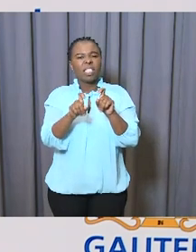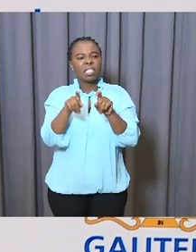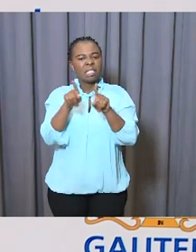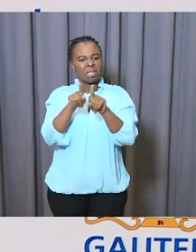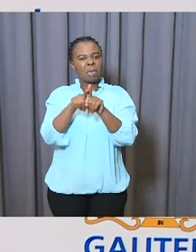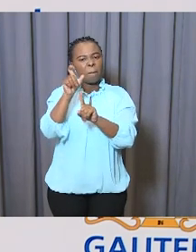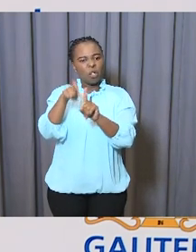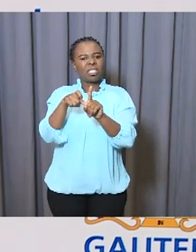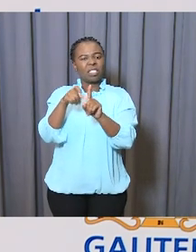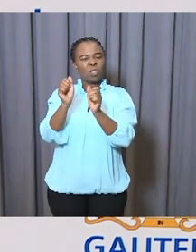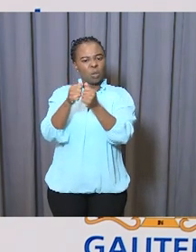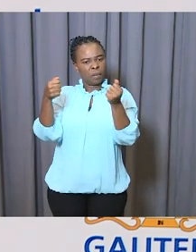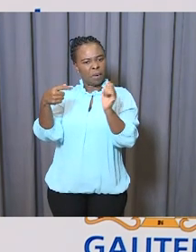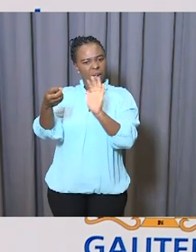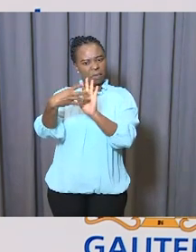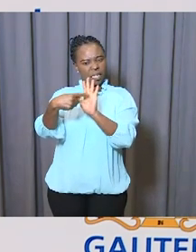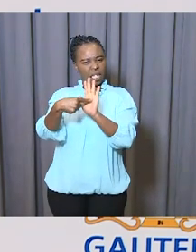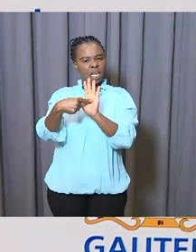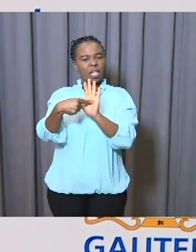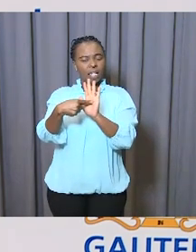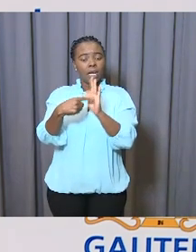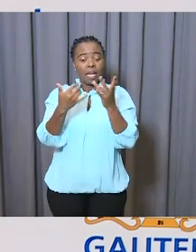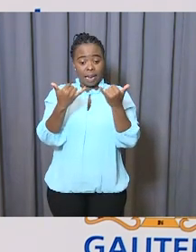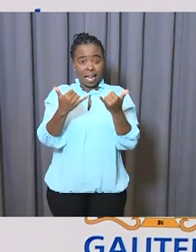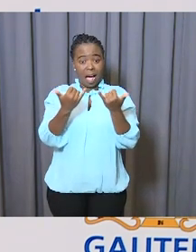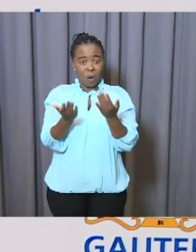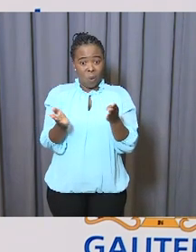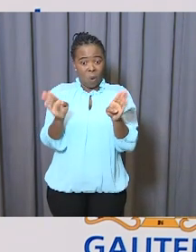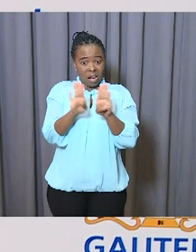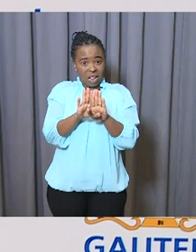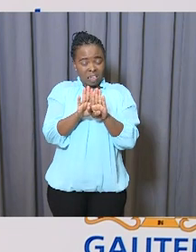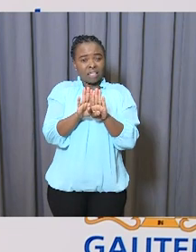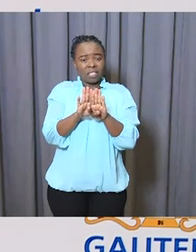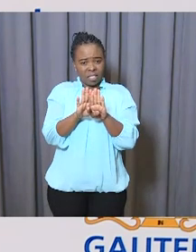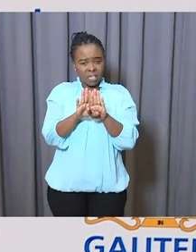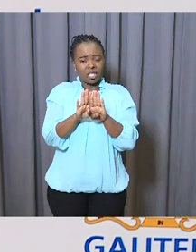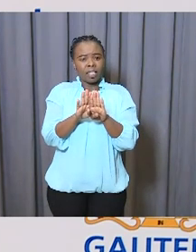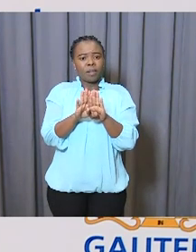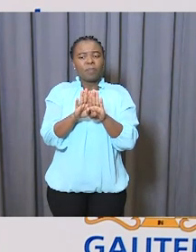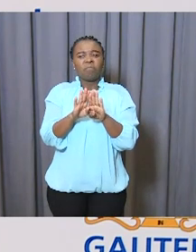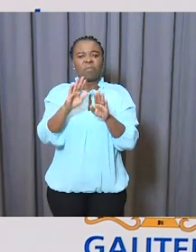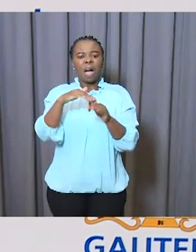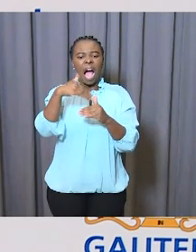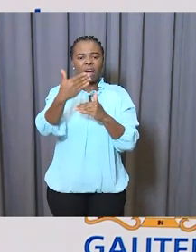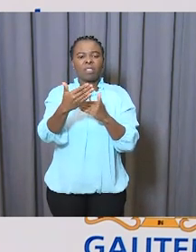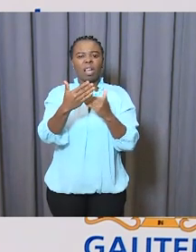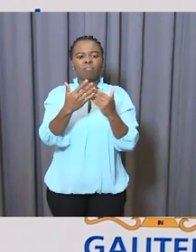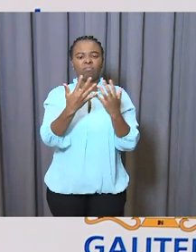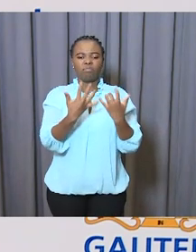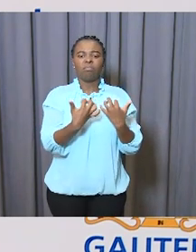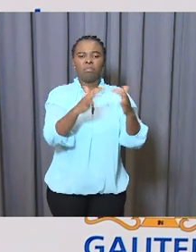journalist. With a localized lockdown expected to be implemented after the cabinet,